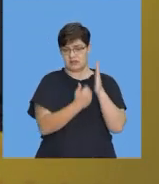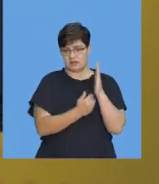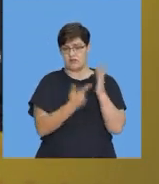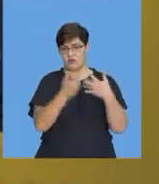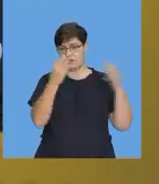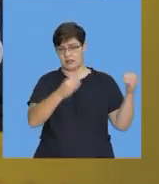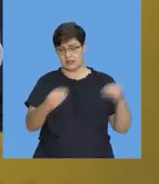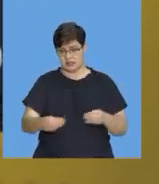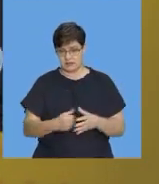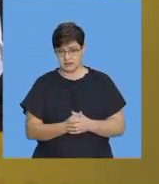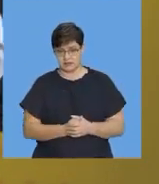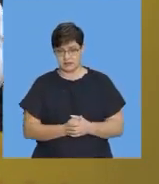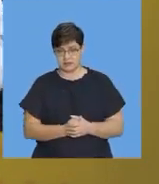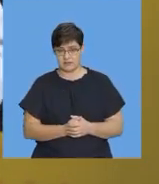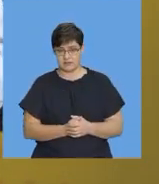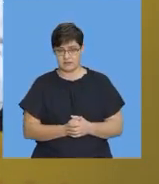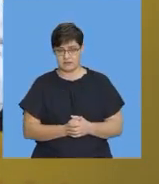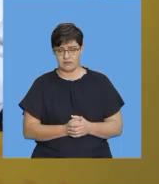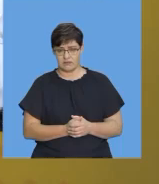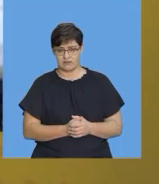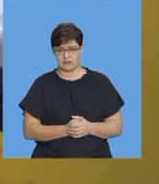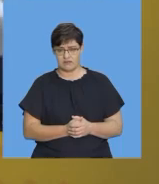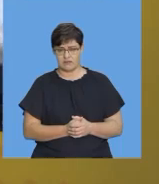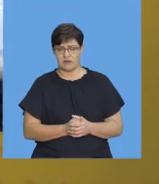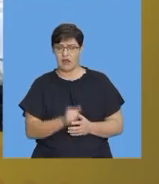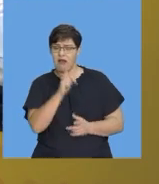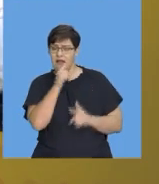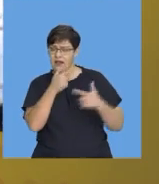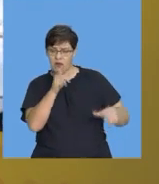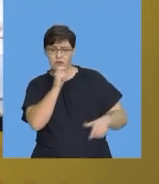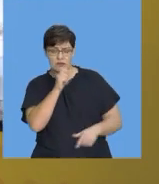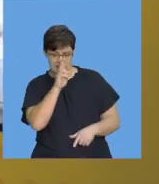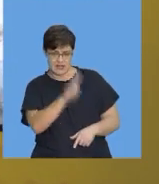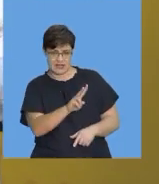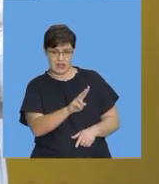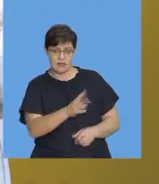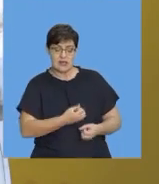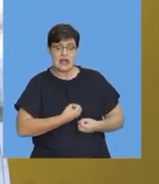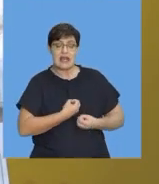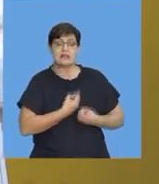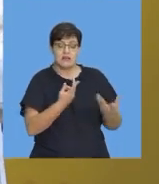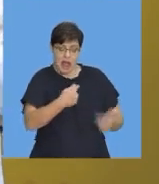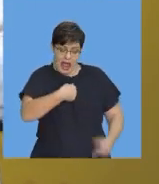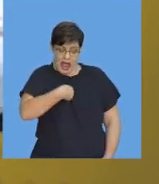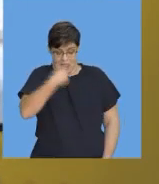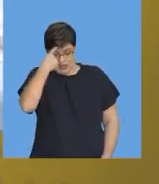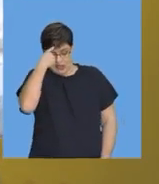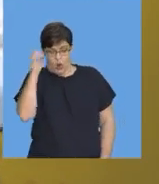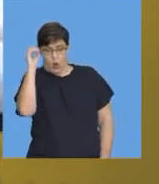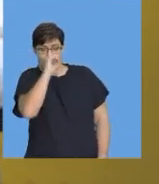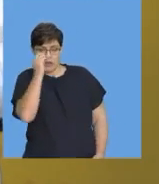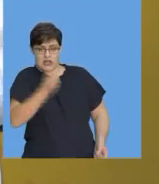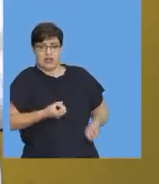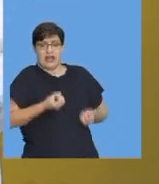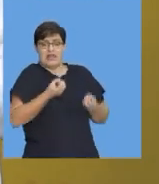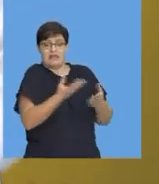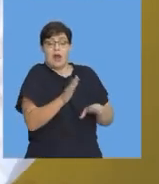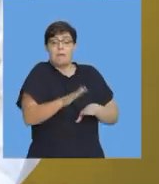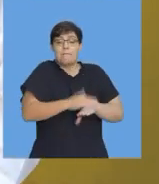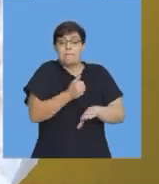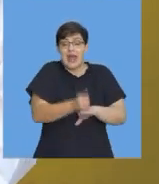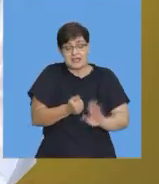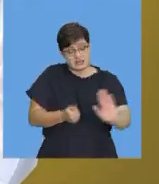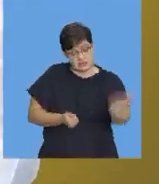company. Watch the use of the language. To express an opinion based on the evidence